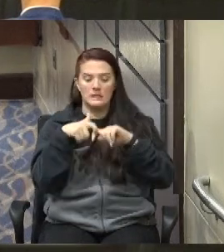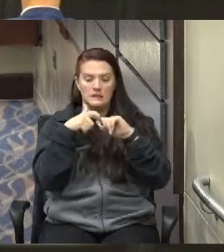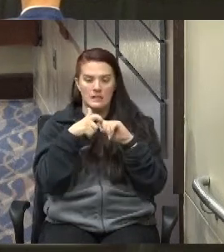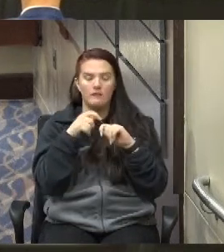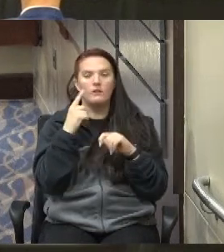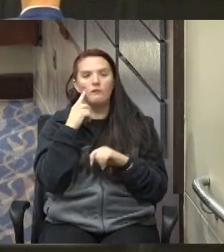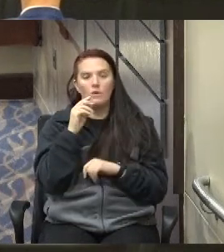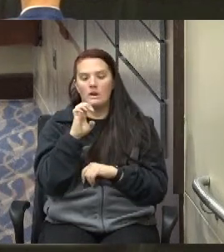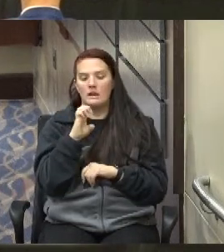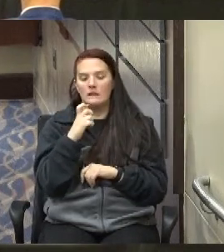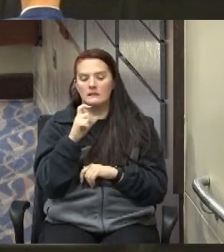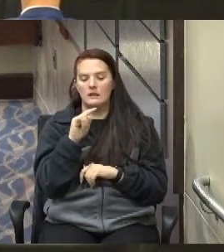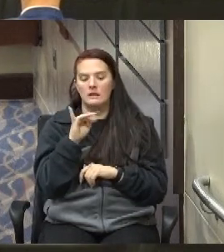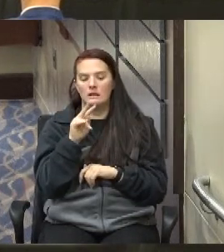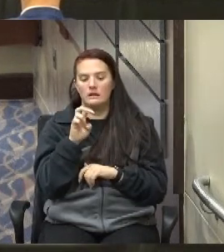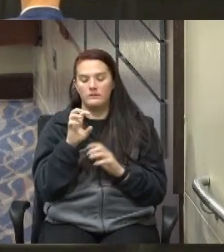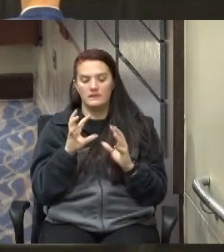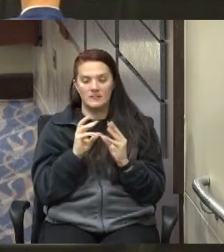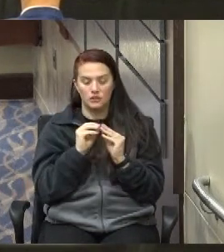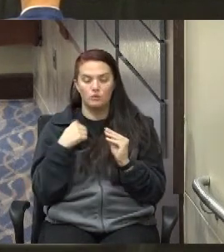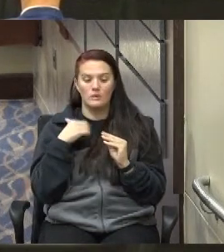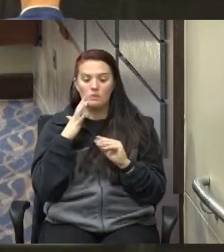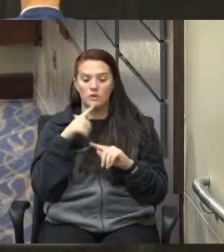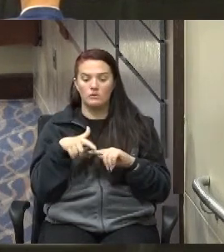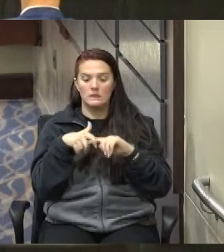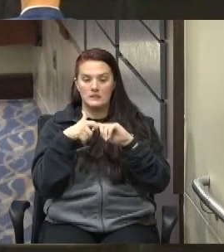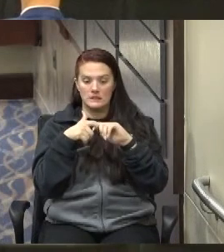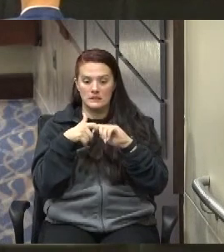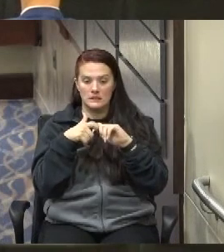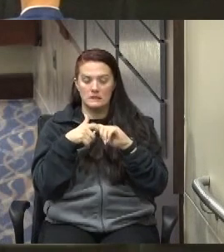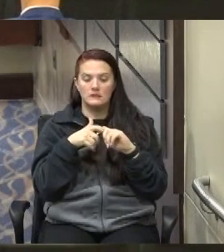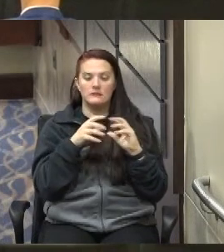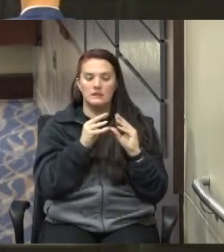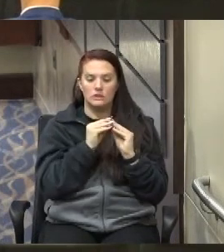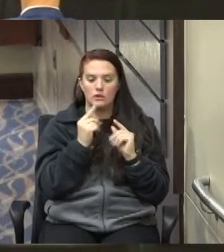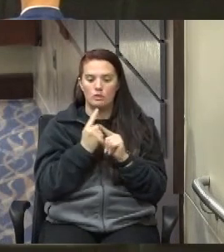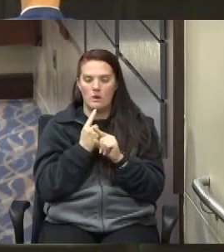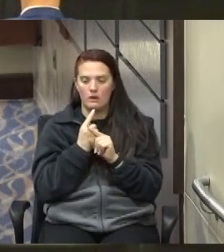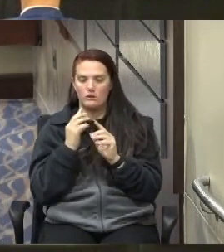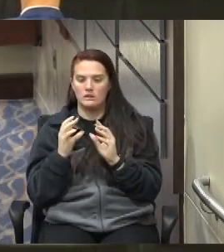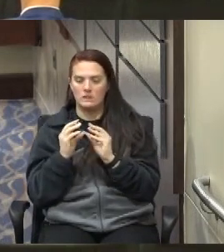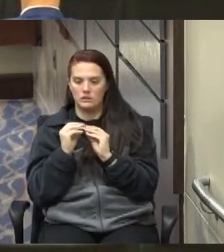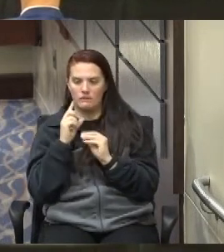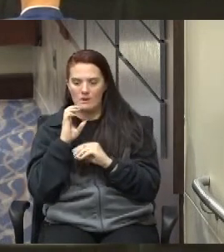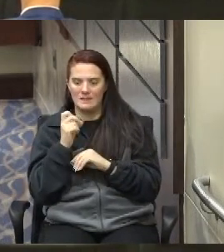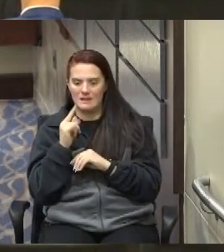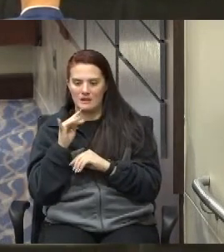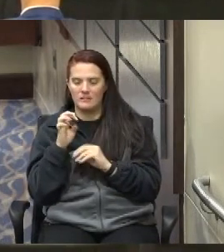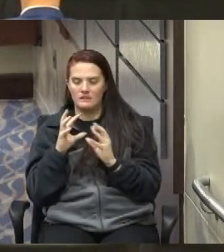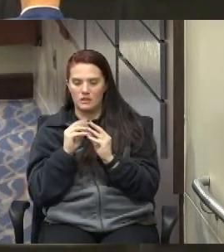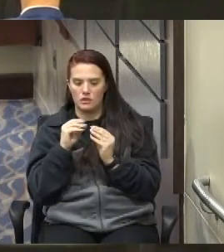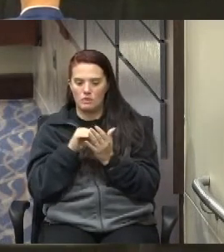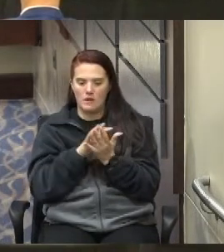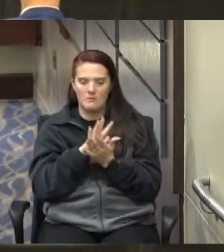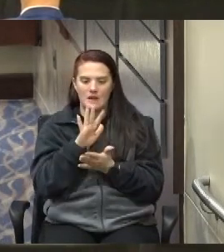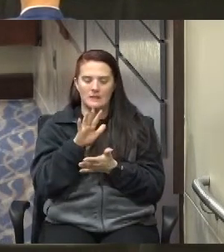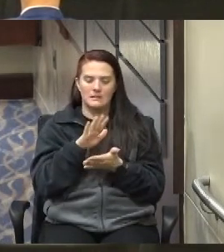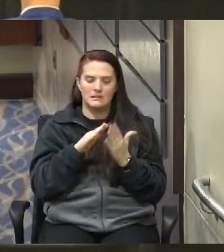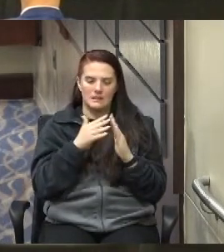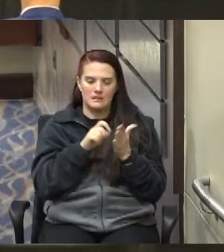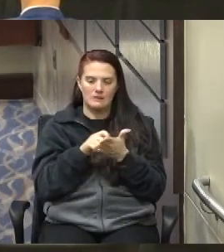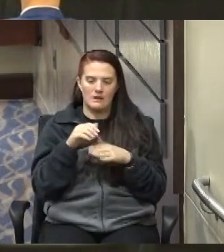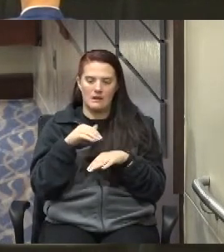session. We will recess the work session and reconvene regular session for executive session as read into the record by City Secretary